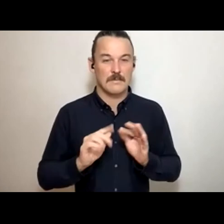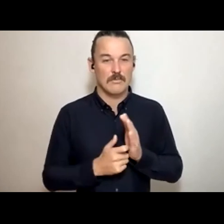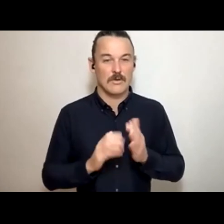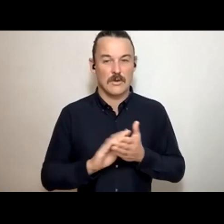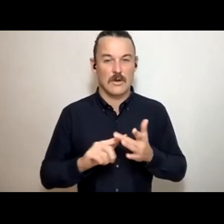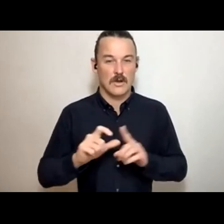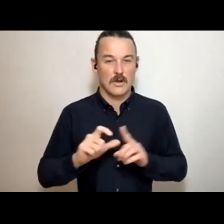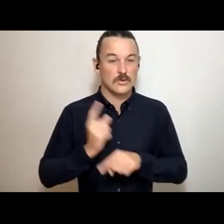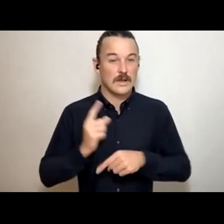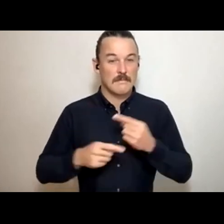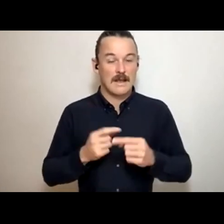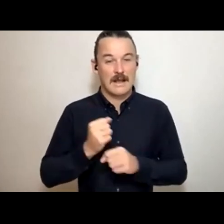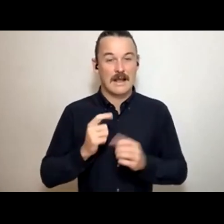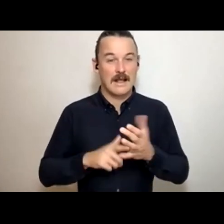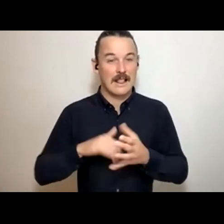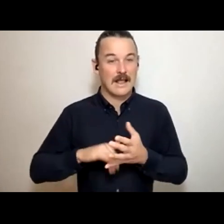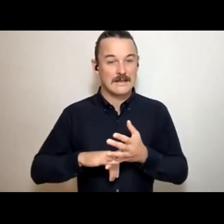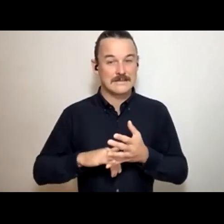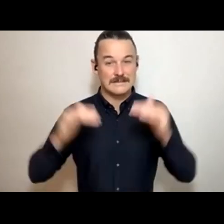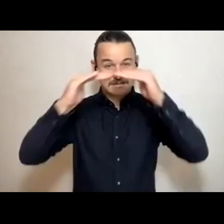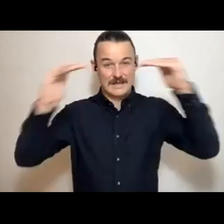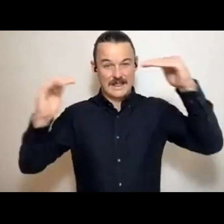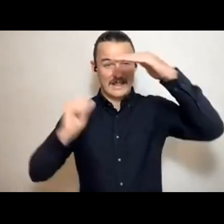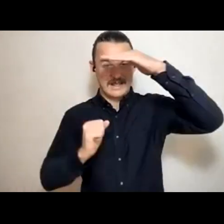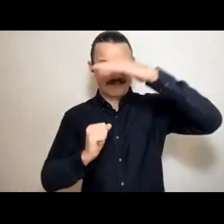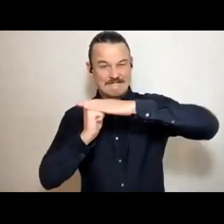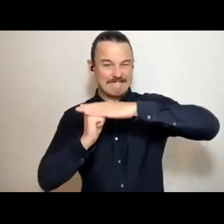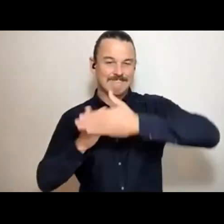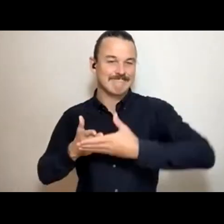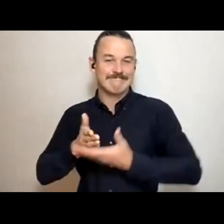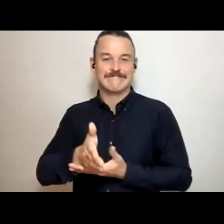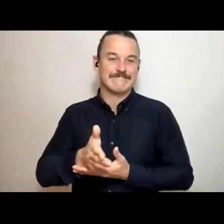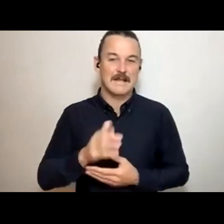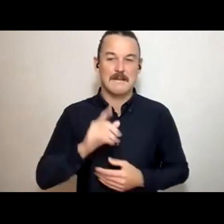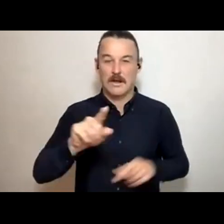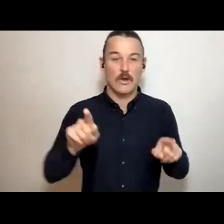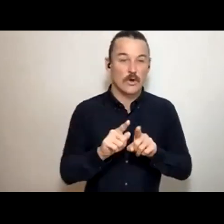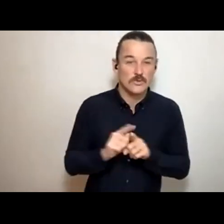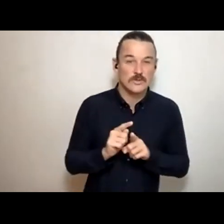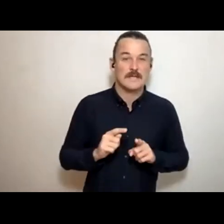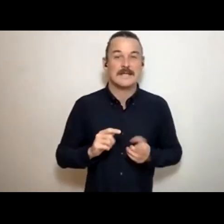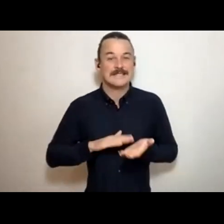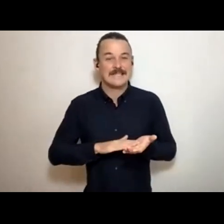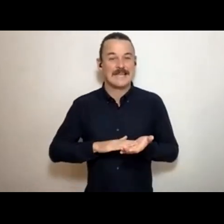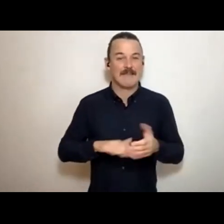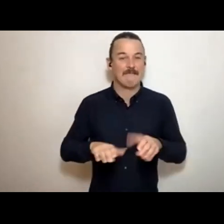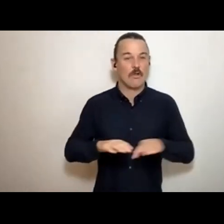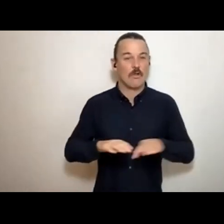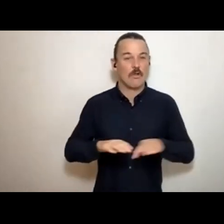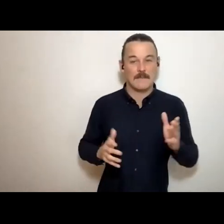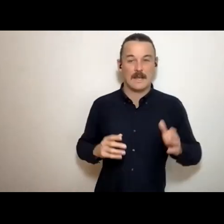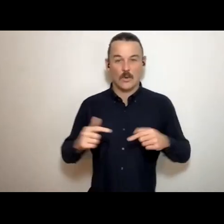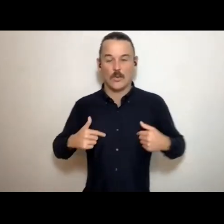mentioned, but also about sticky floors. The expectations drag us and hold us to the ground sometimes. Um, we know